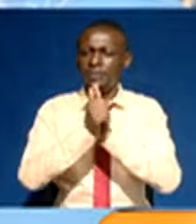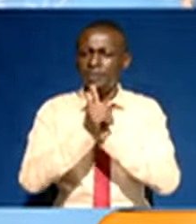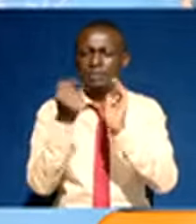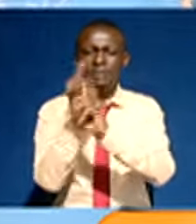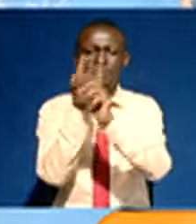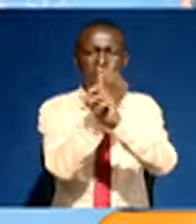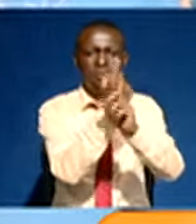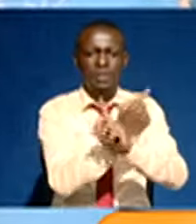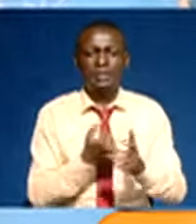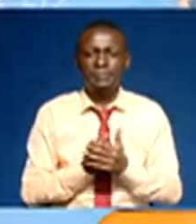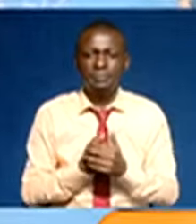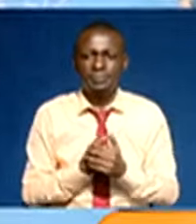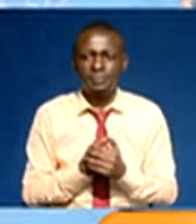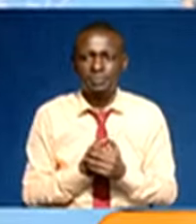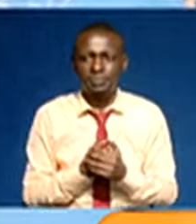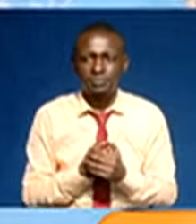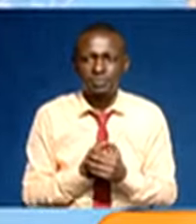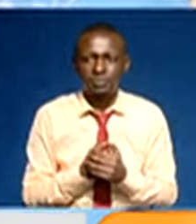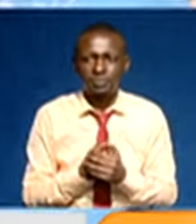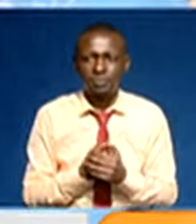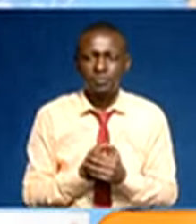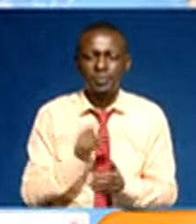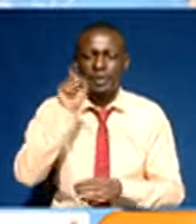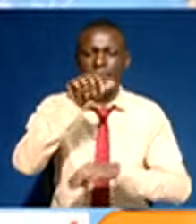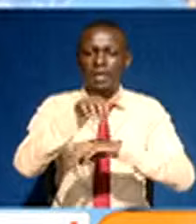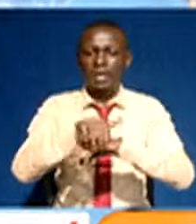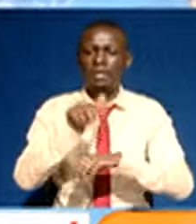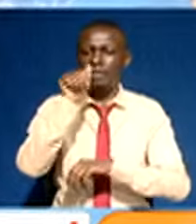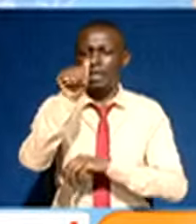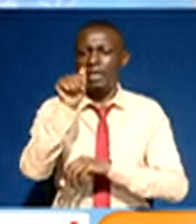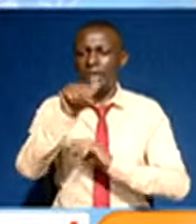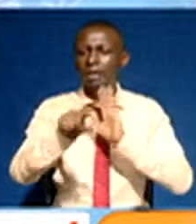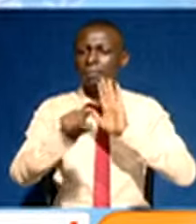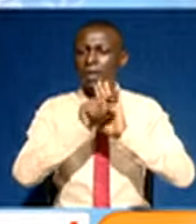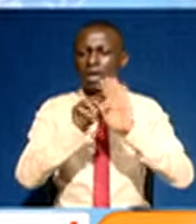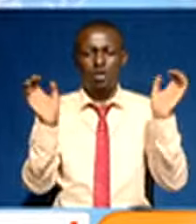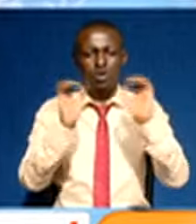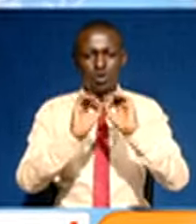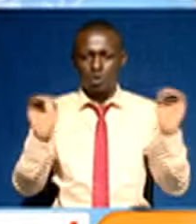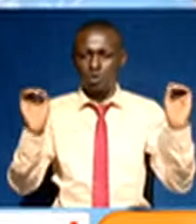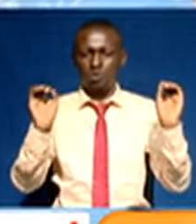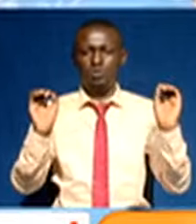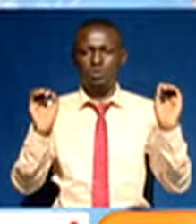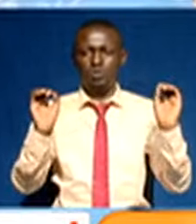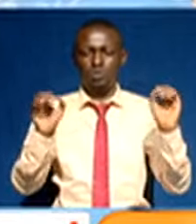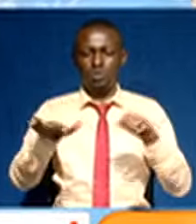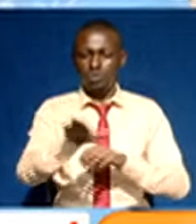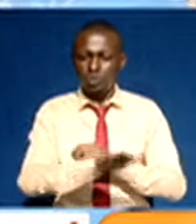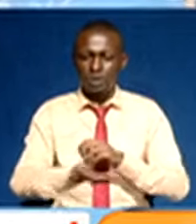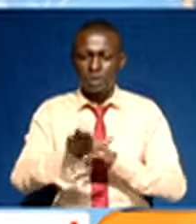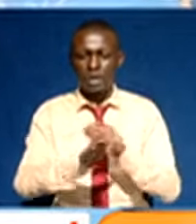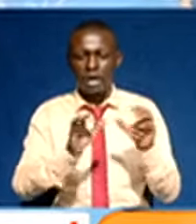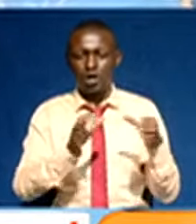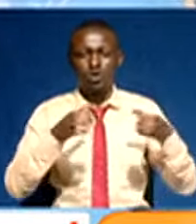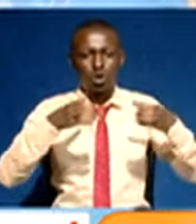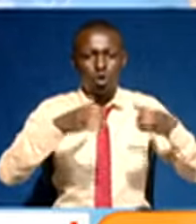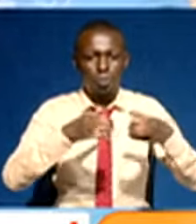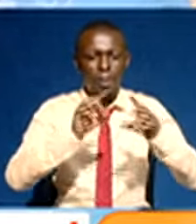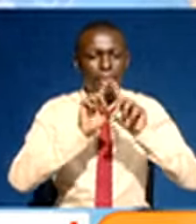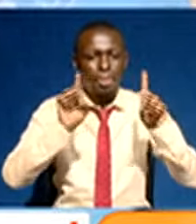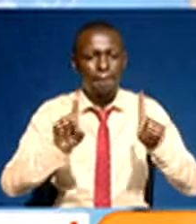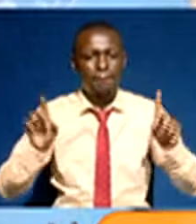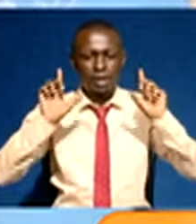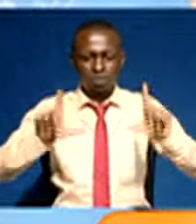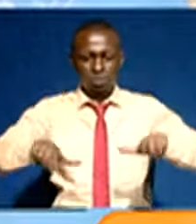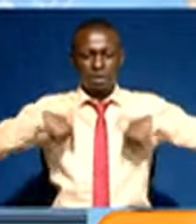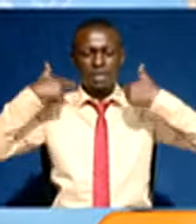lazima kila mtu apate A ama A minus kwa masomo katika jamii. Lakini ile hali ya maisha